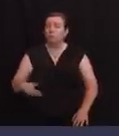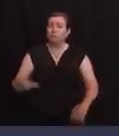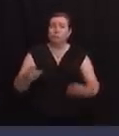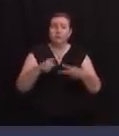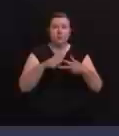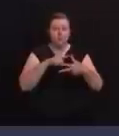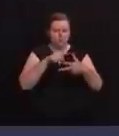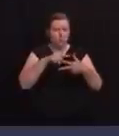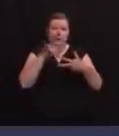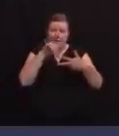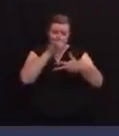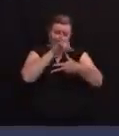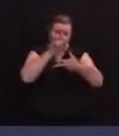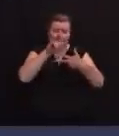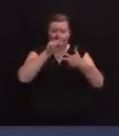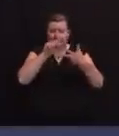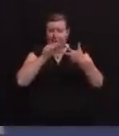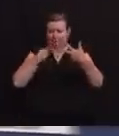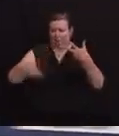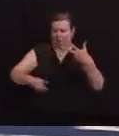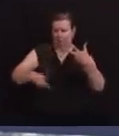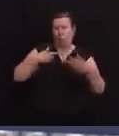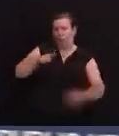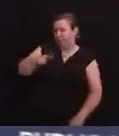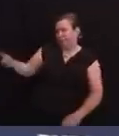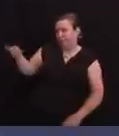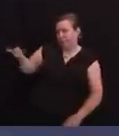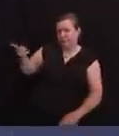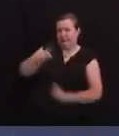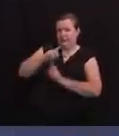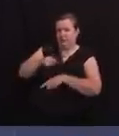Ed, correct the record. Yes.